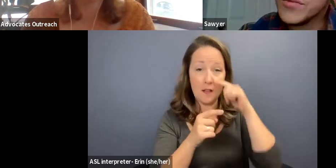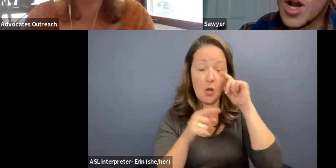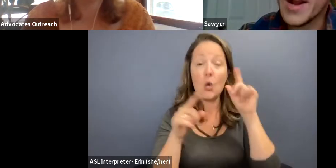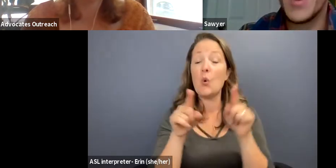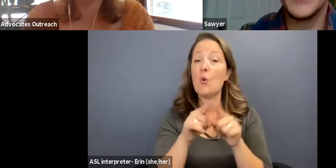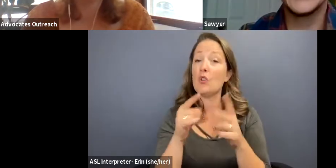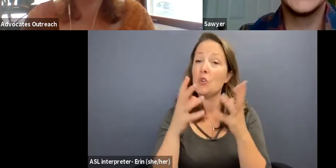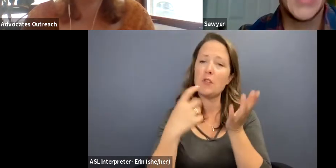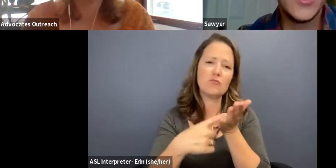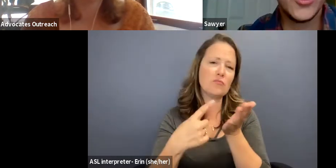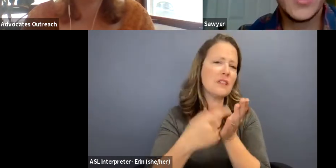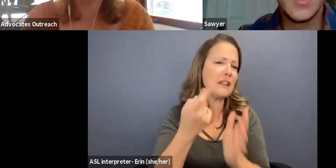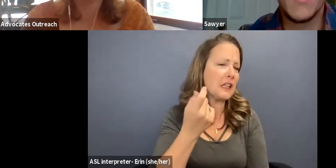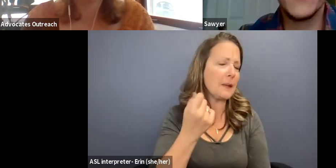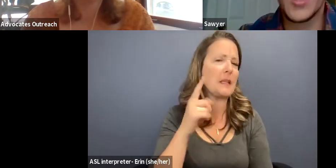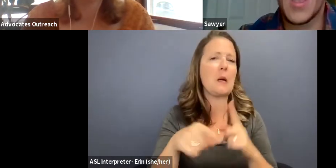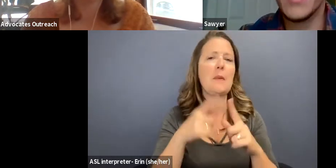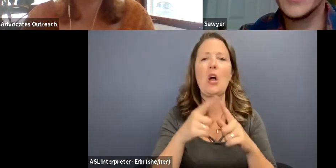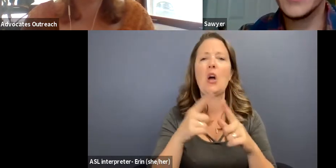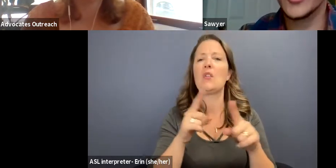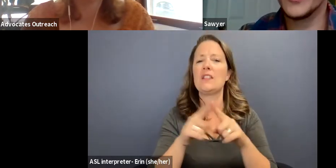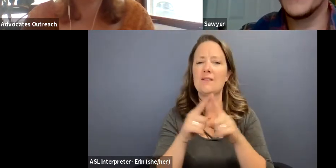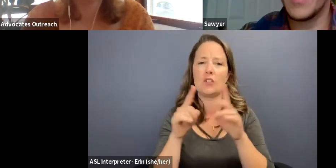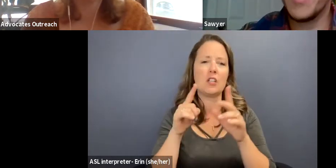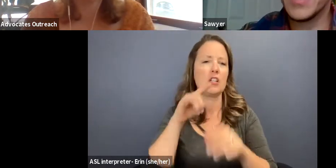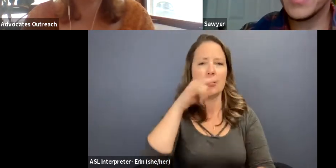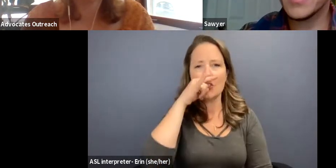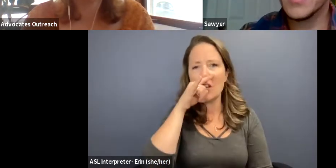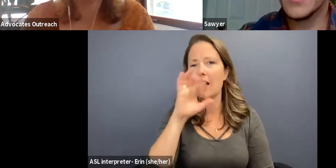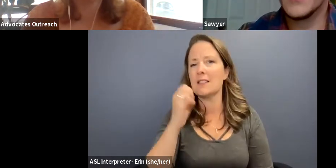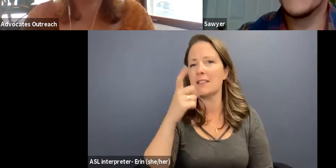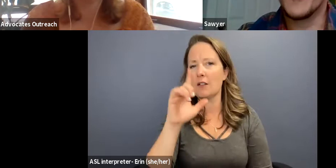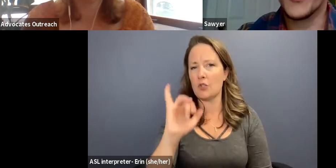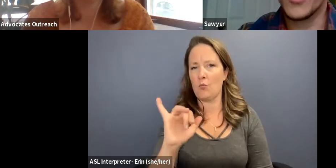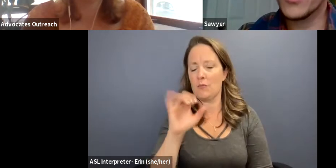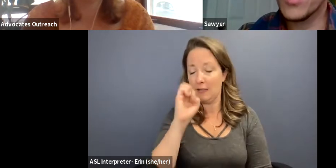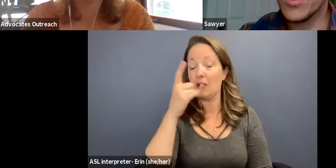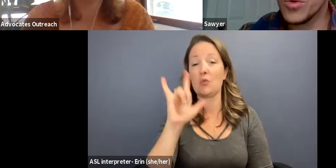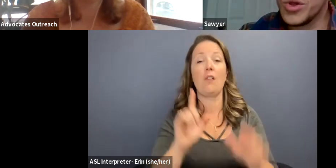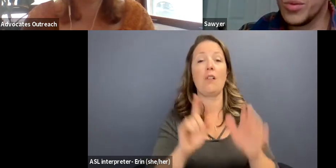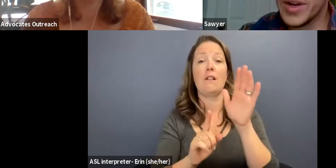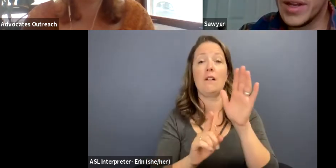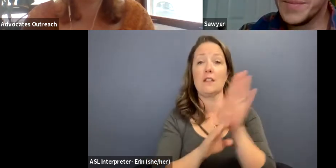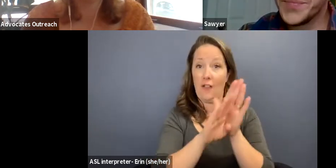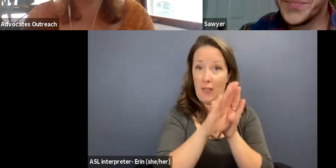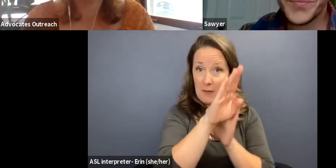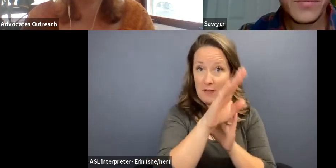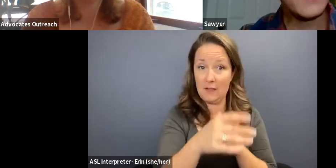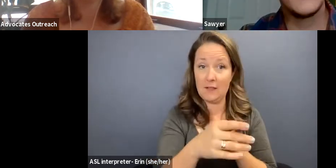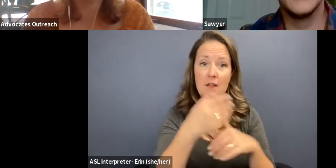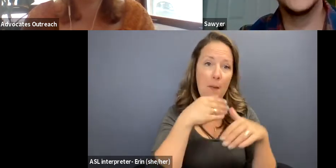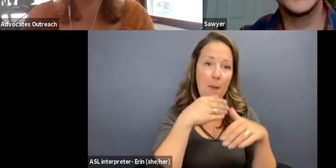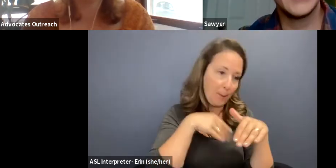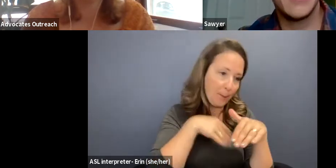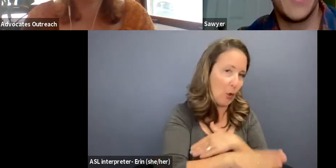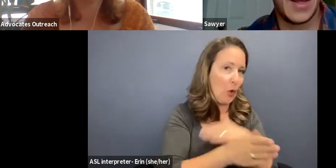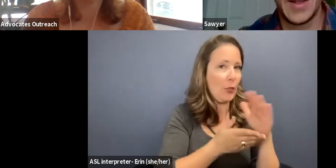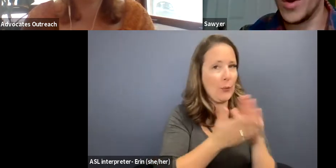a safer, better world for us and for our kids to grow up in. So that's a little bit about Family